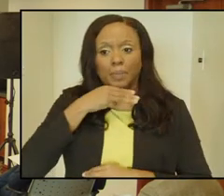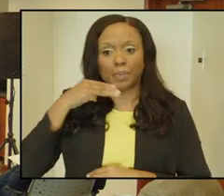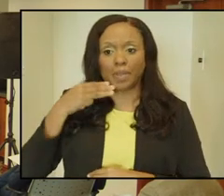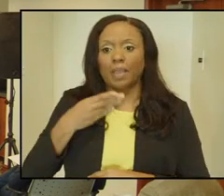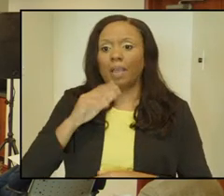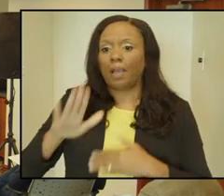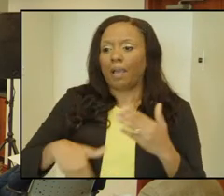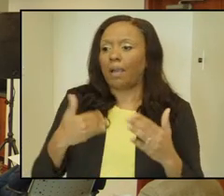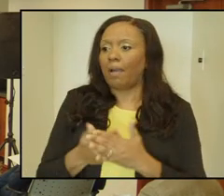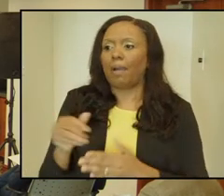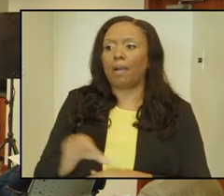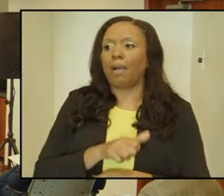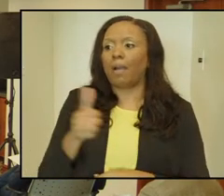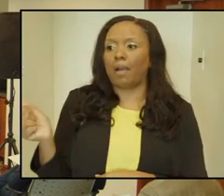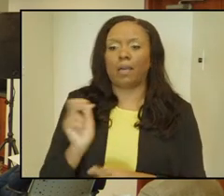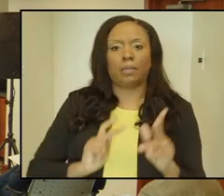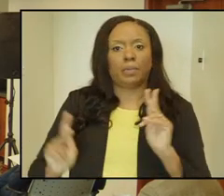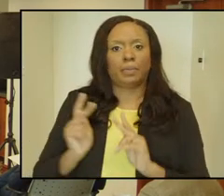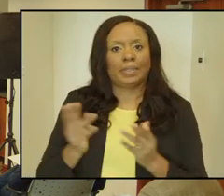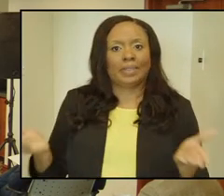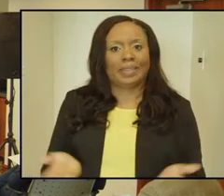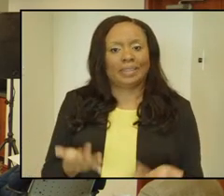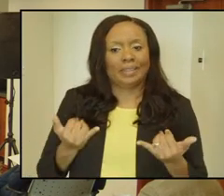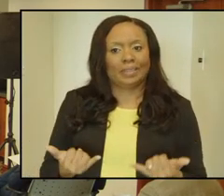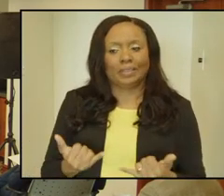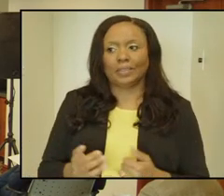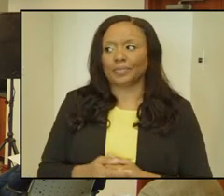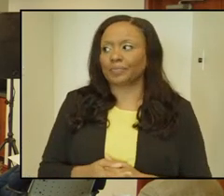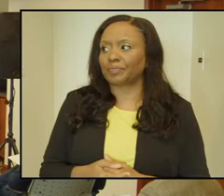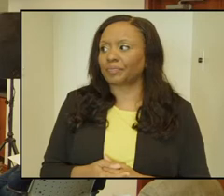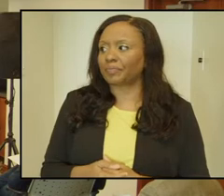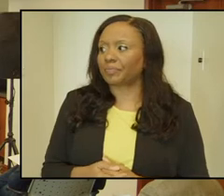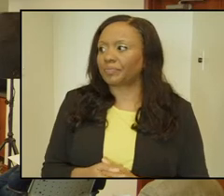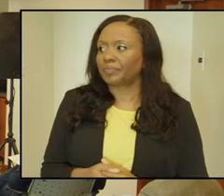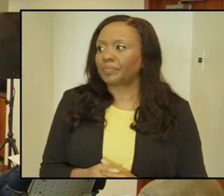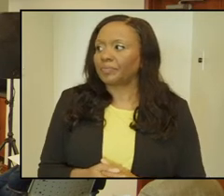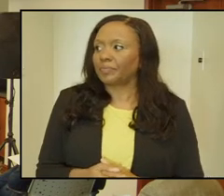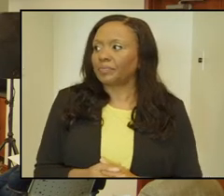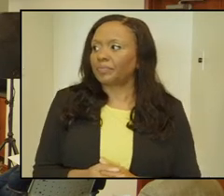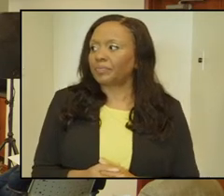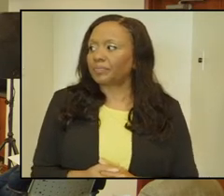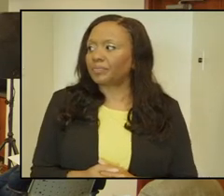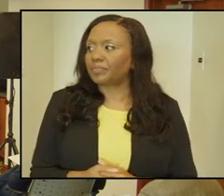of our distinguished guests. At this time,